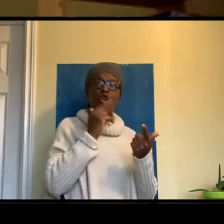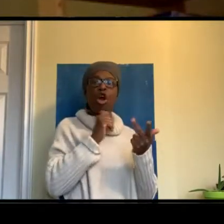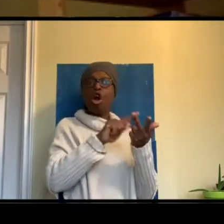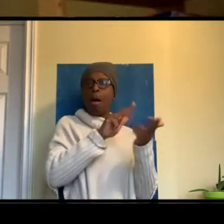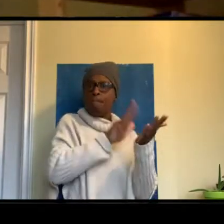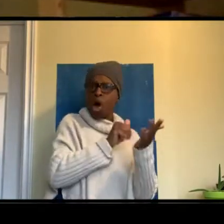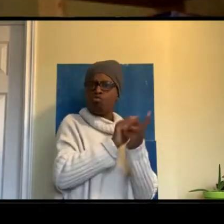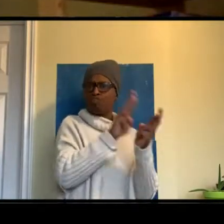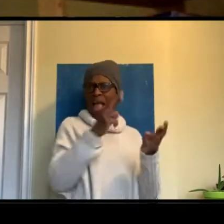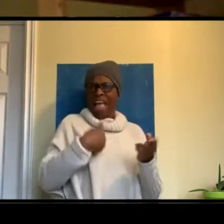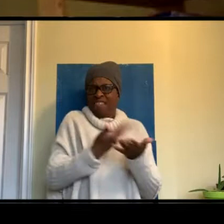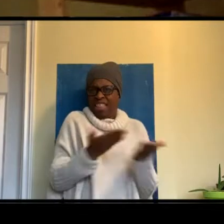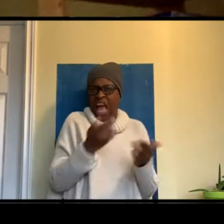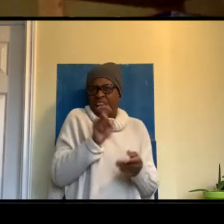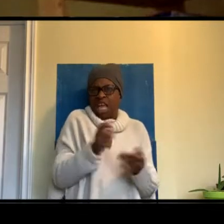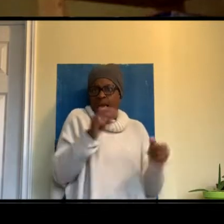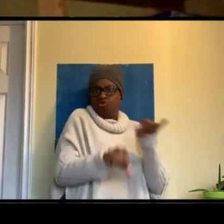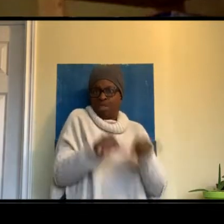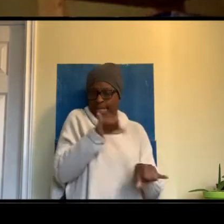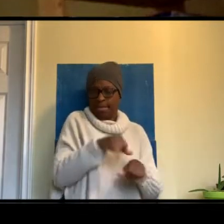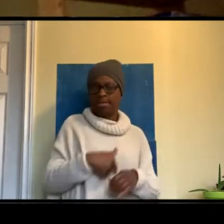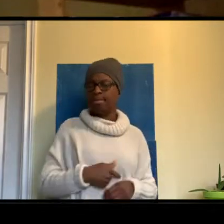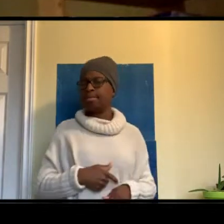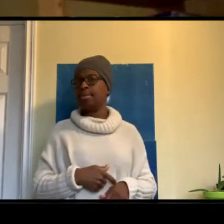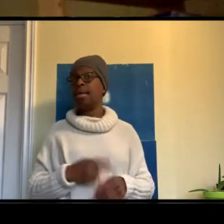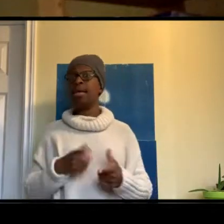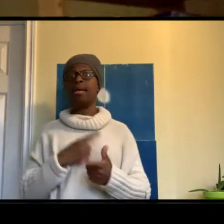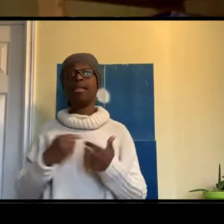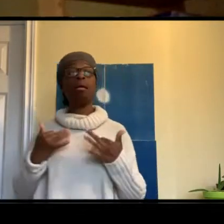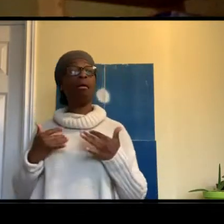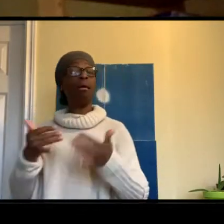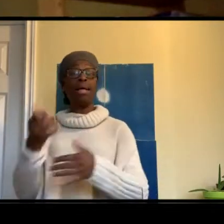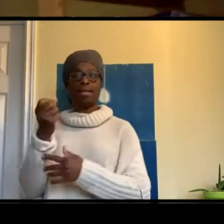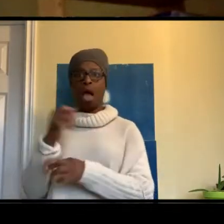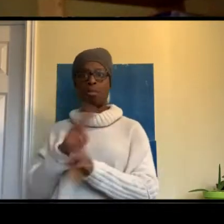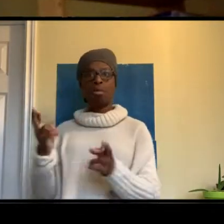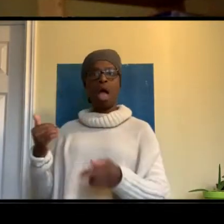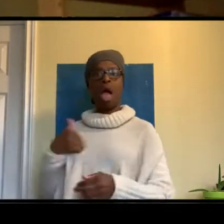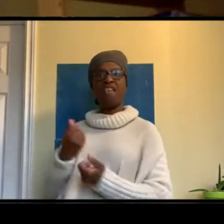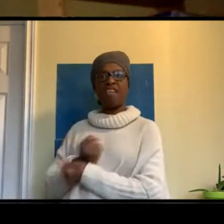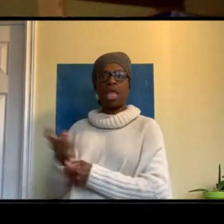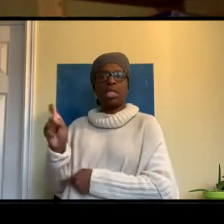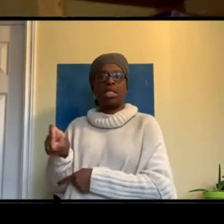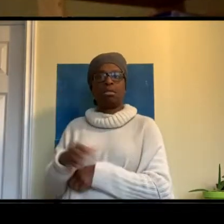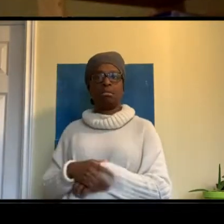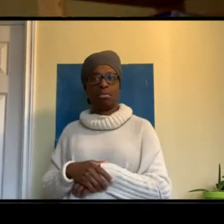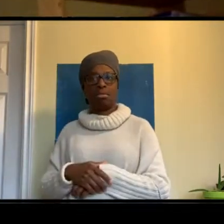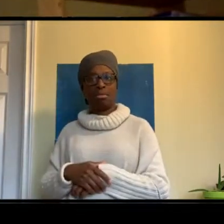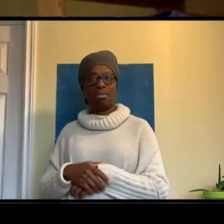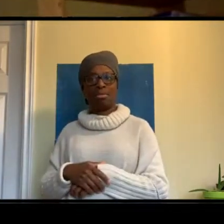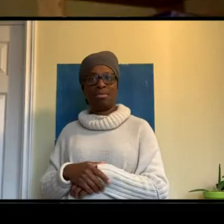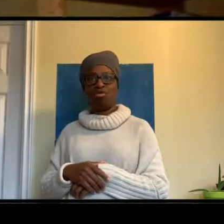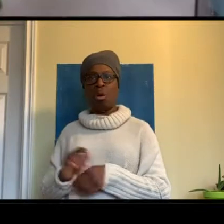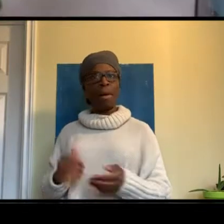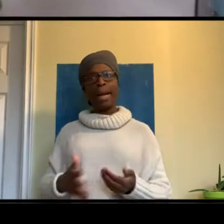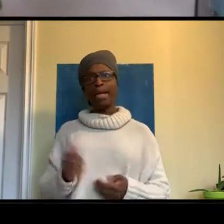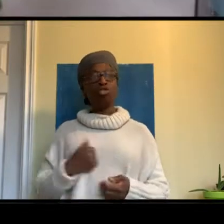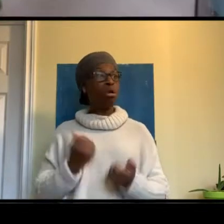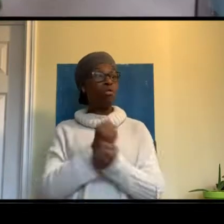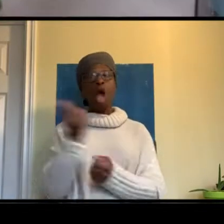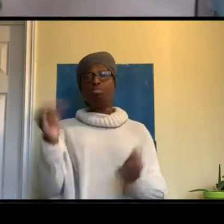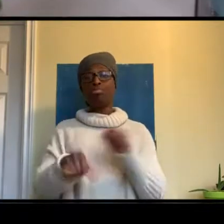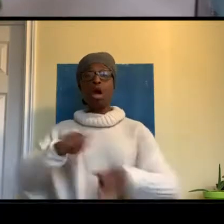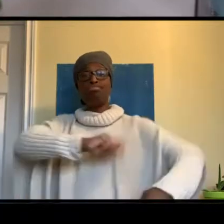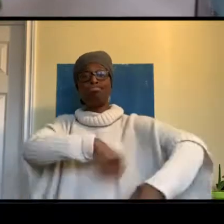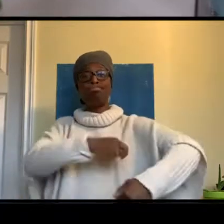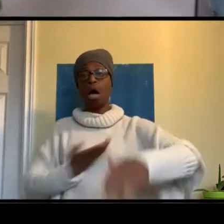work day and make it a part of my routine. And then it's less daunting, you know? And I think sometimes too,